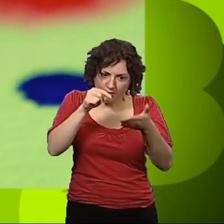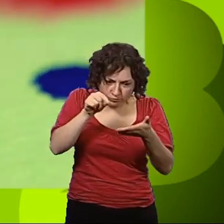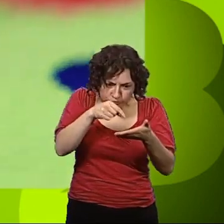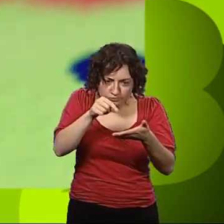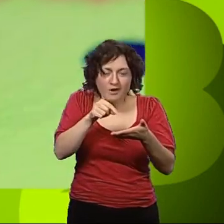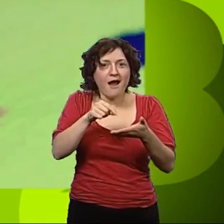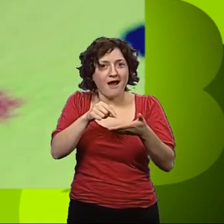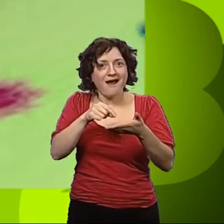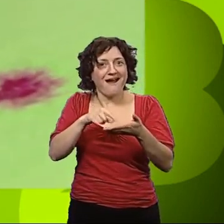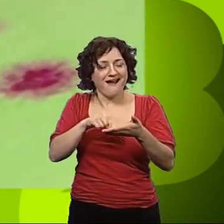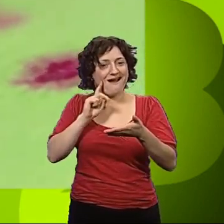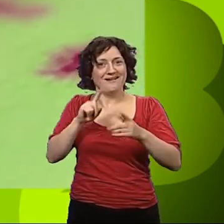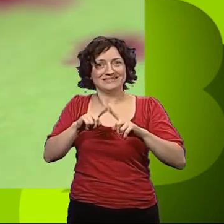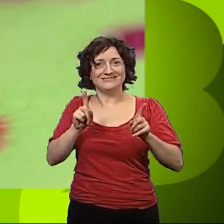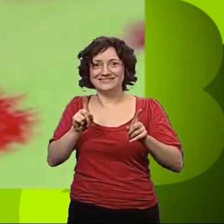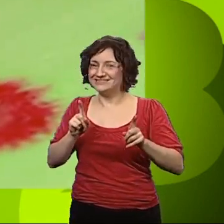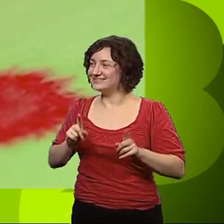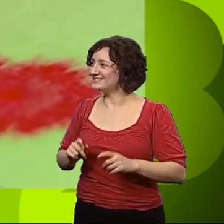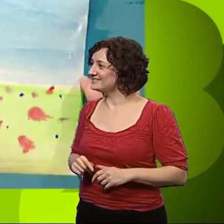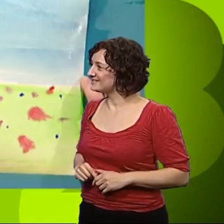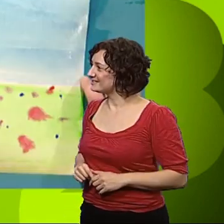at that. Lovely.